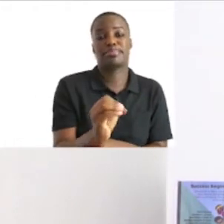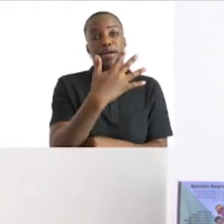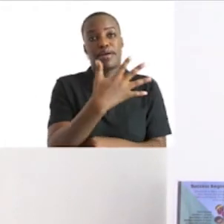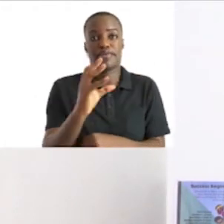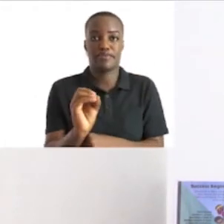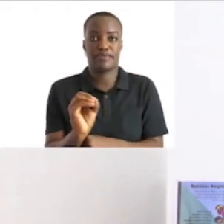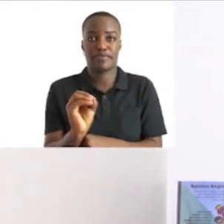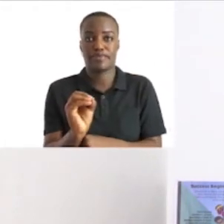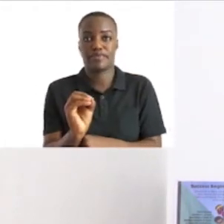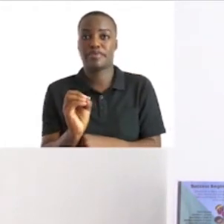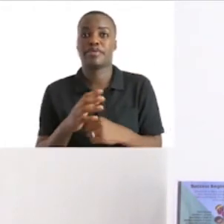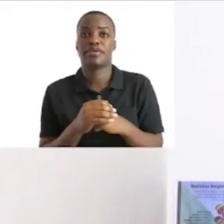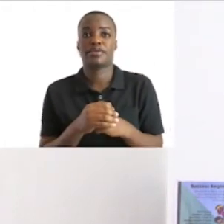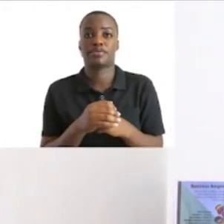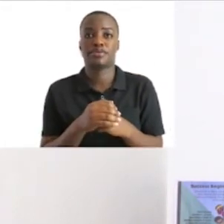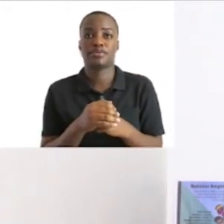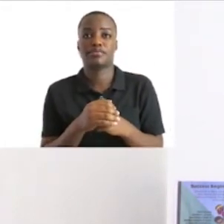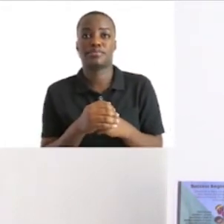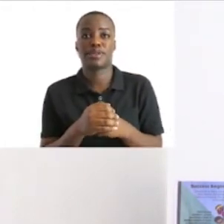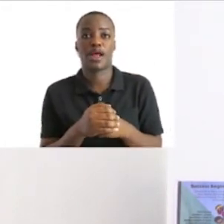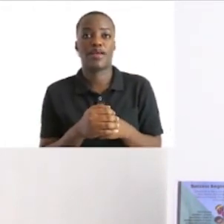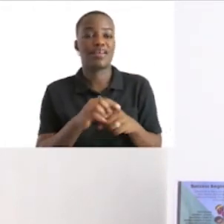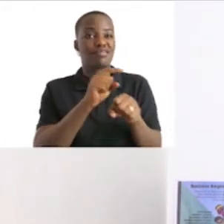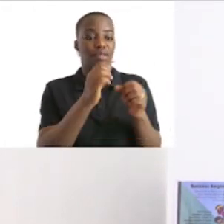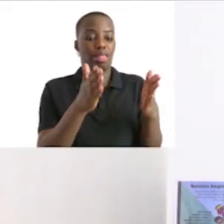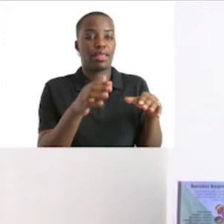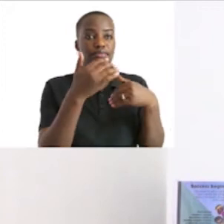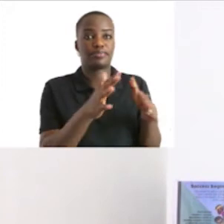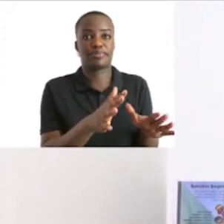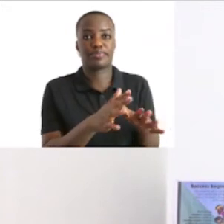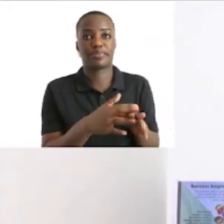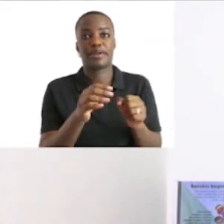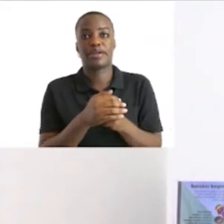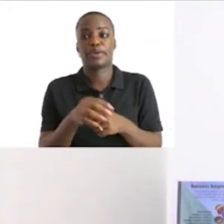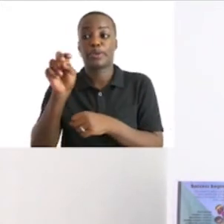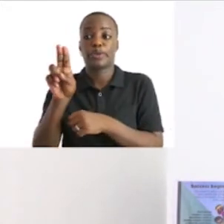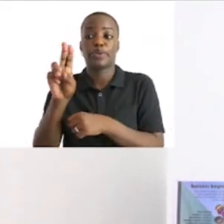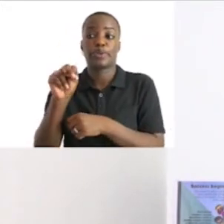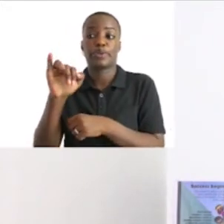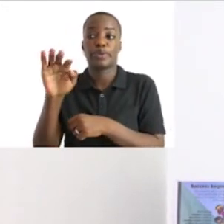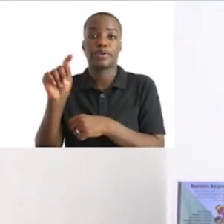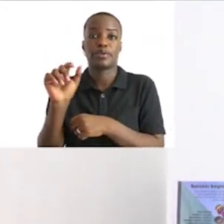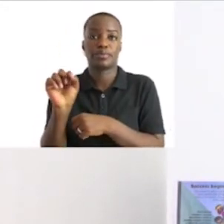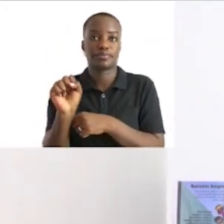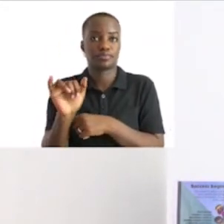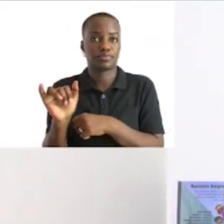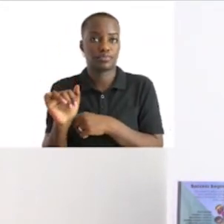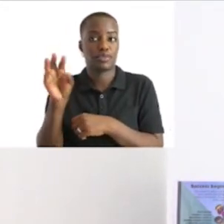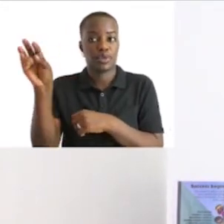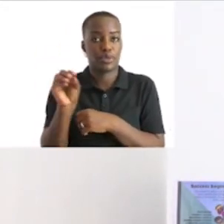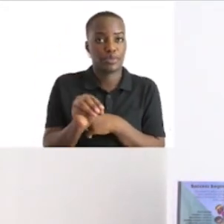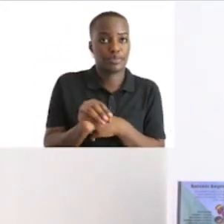So now that we are done with this part, it is now time to bring this part